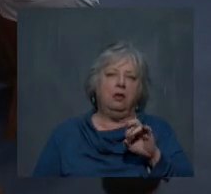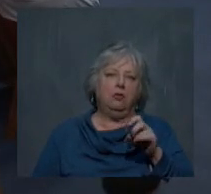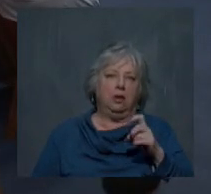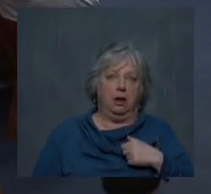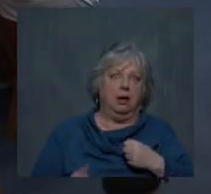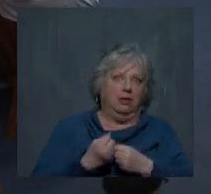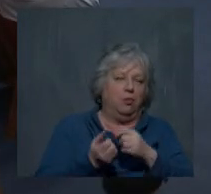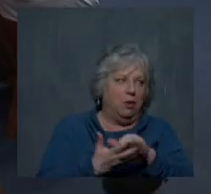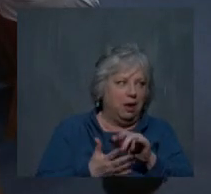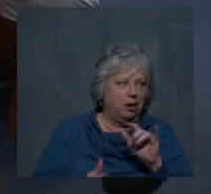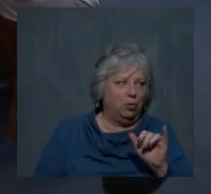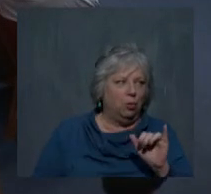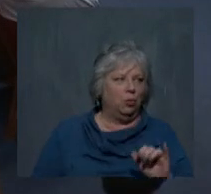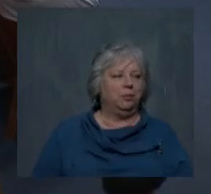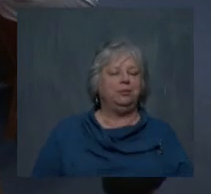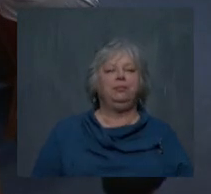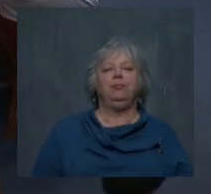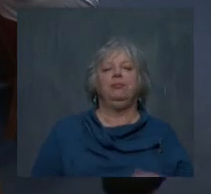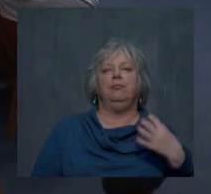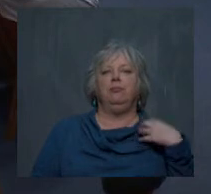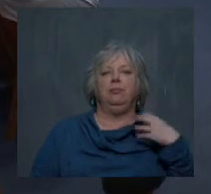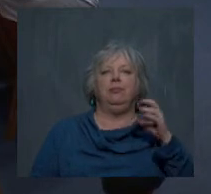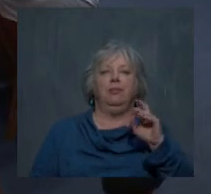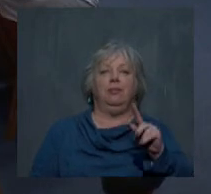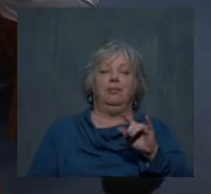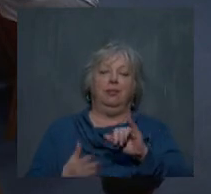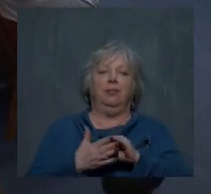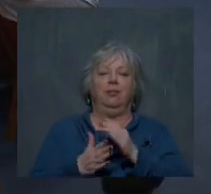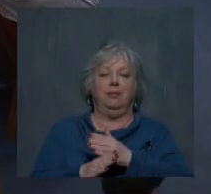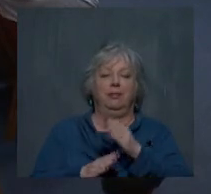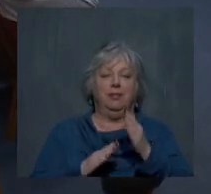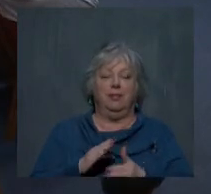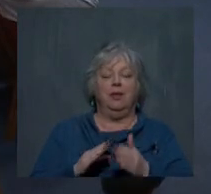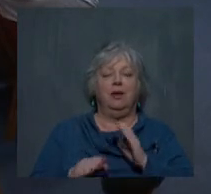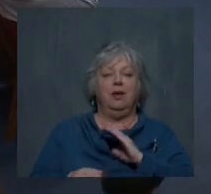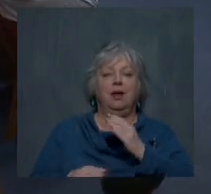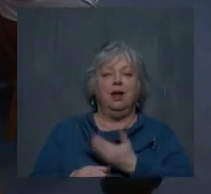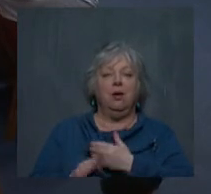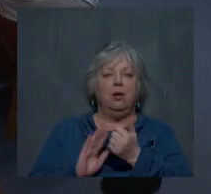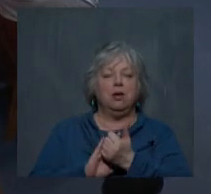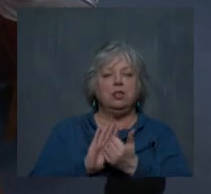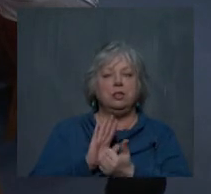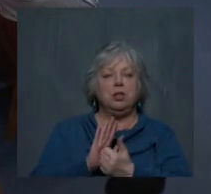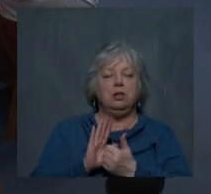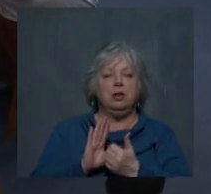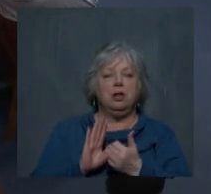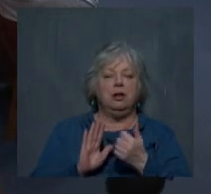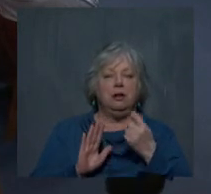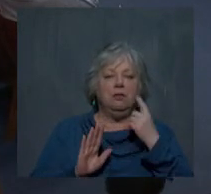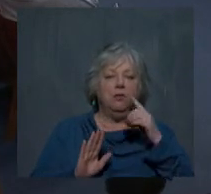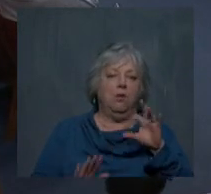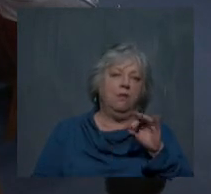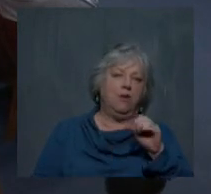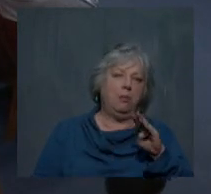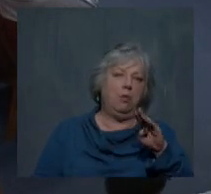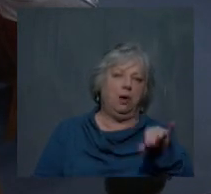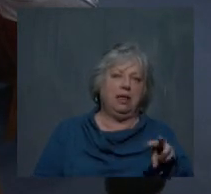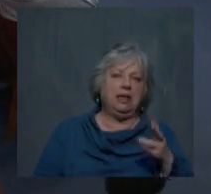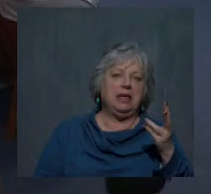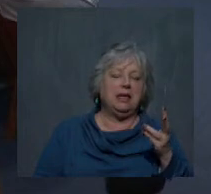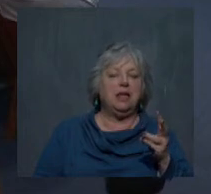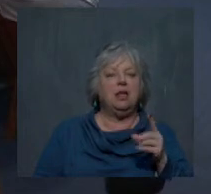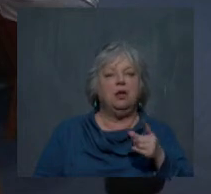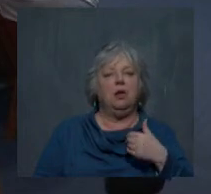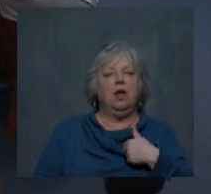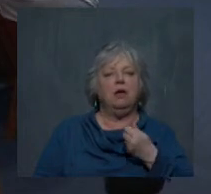Thank you. Okay, that concludes our agenda for February 6th.